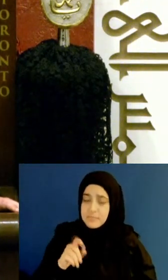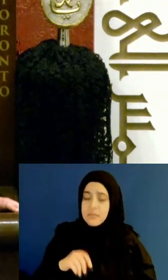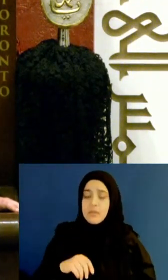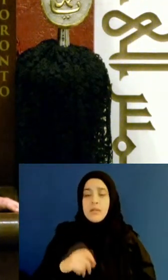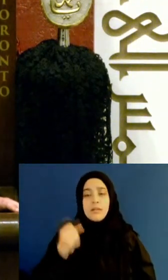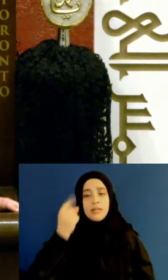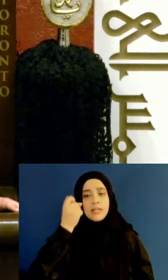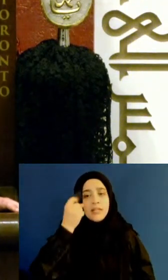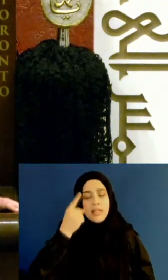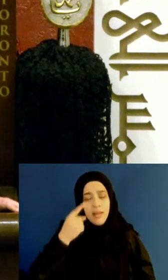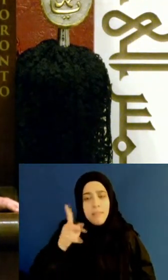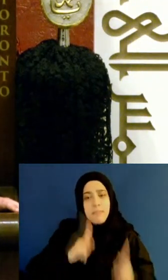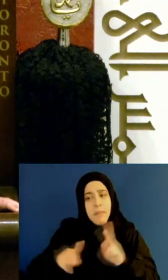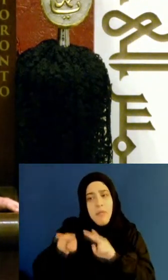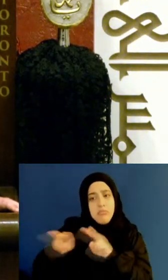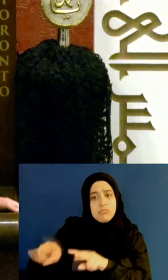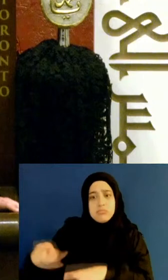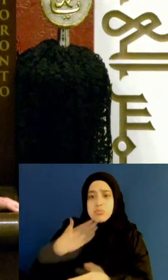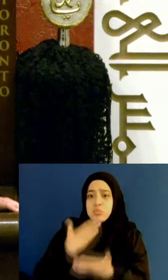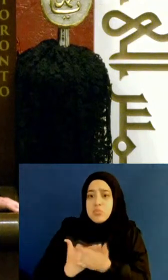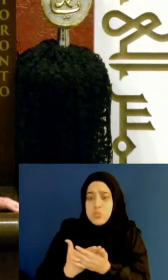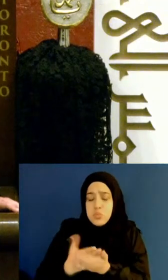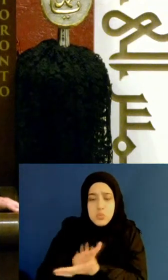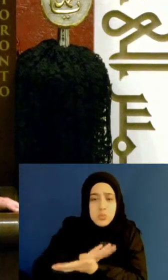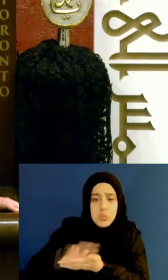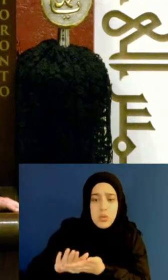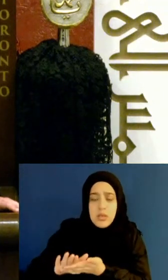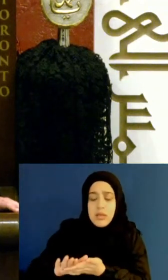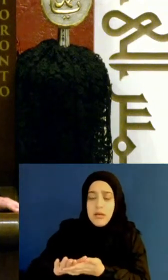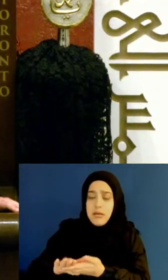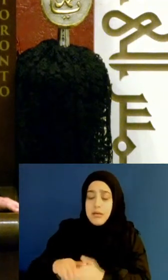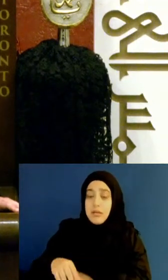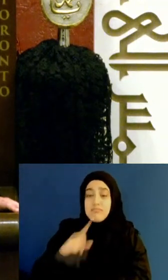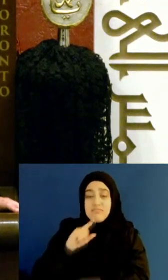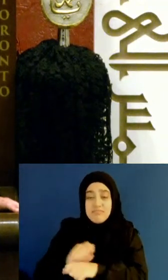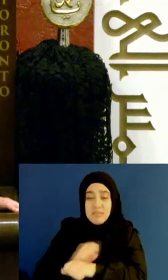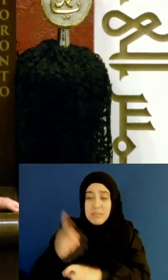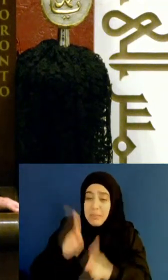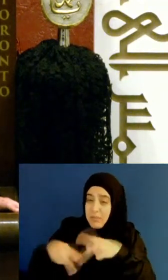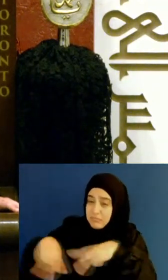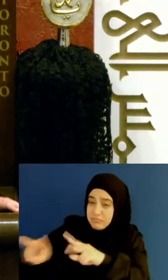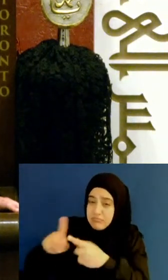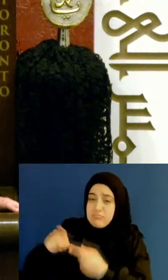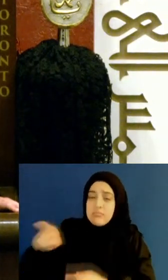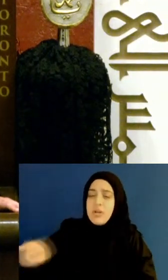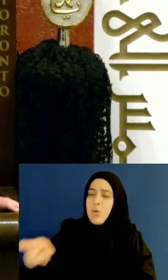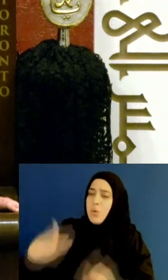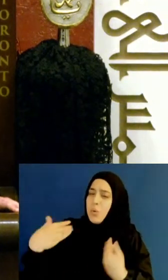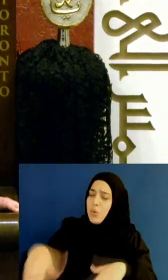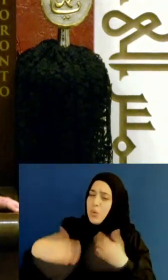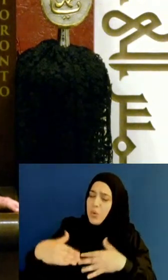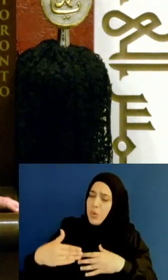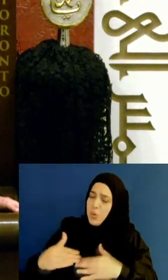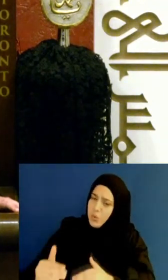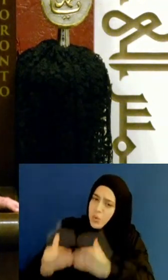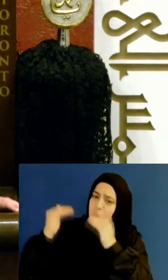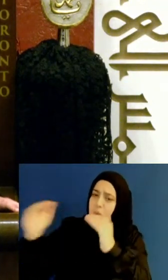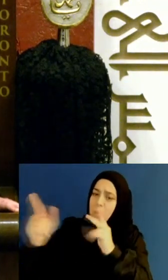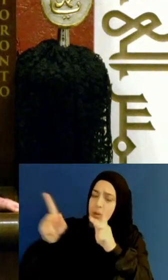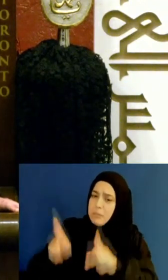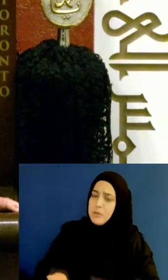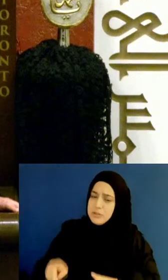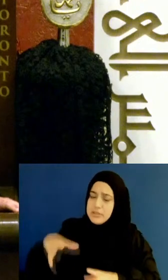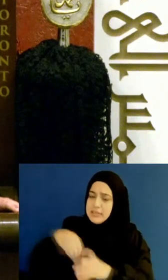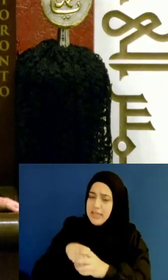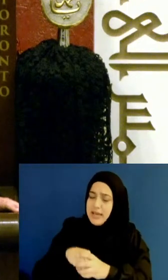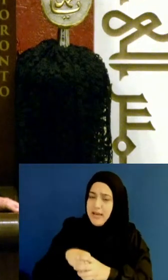Risala. In fact, he was known to be one of the most dignified youth of Arabia, such that when the Hajar